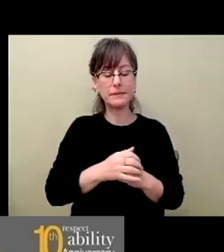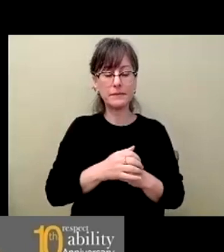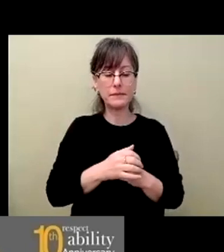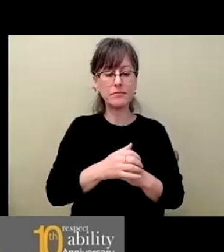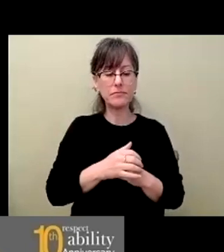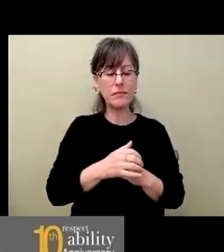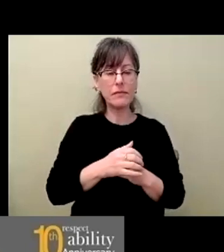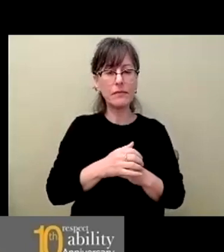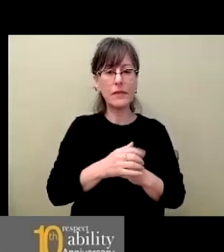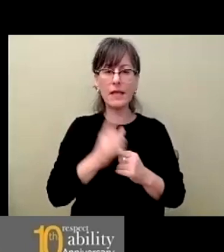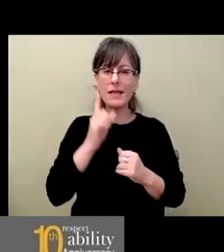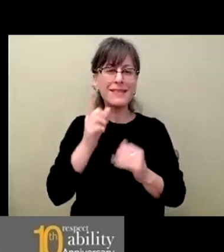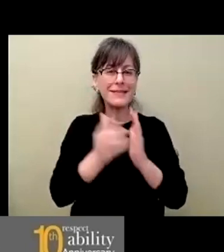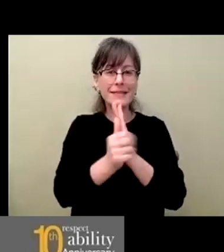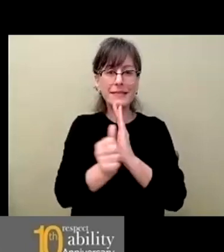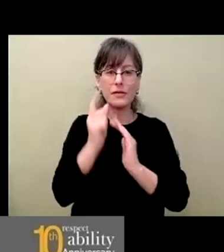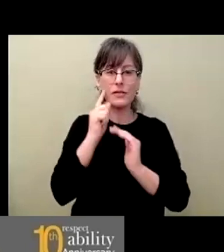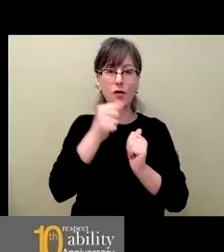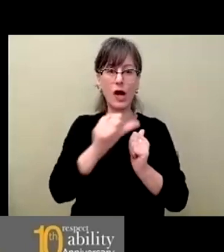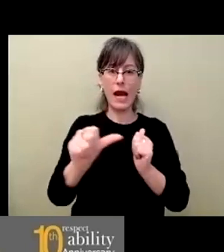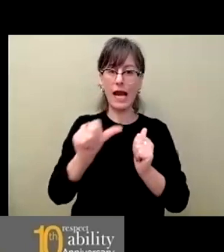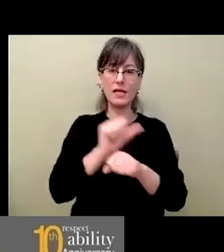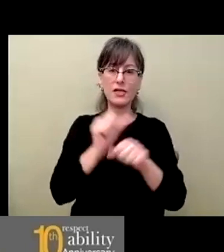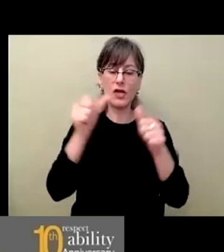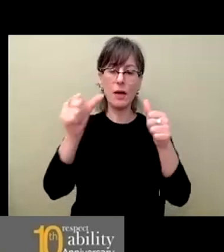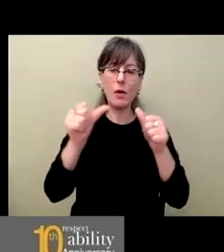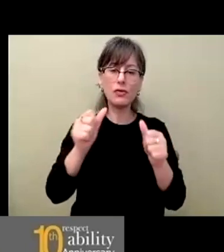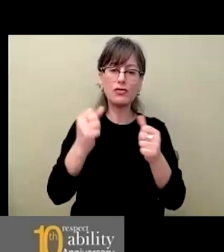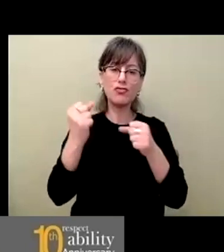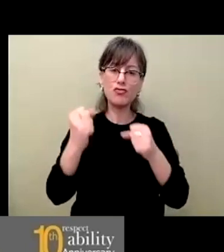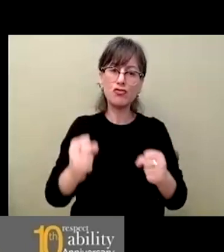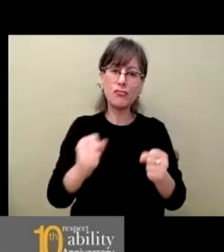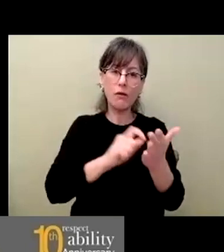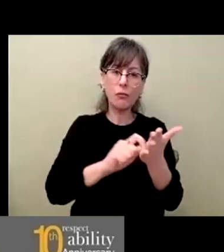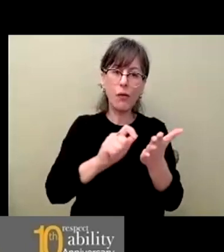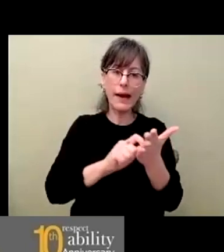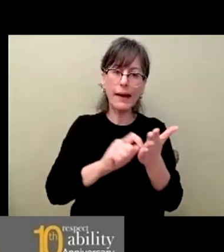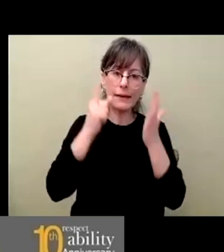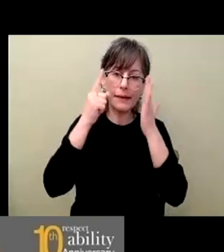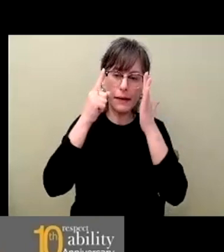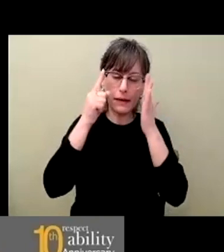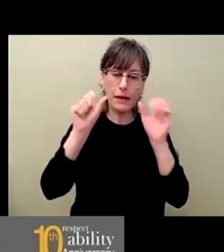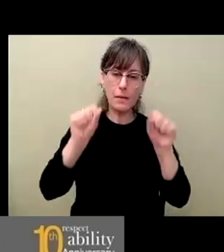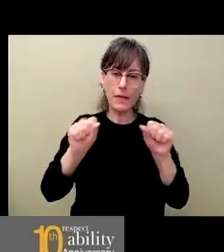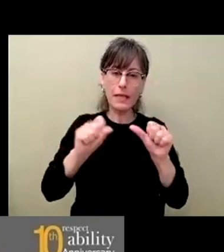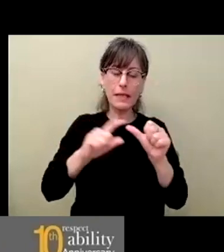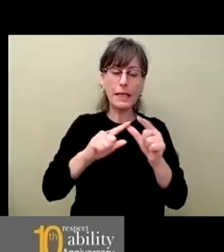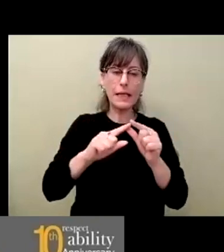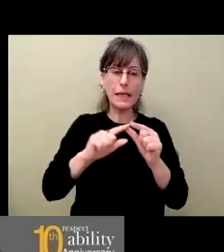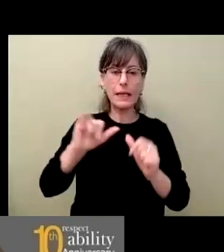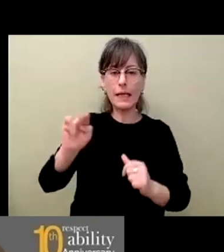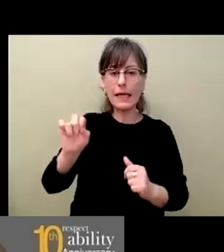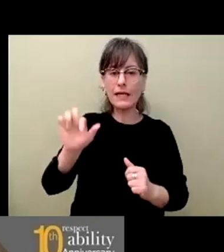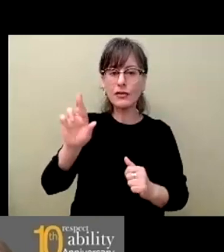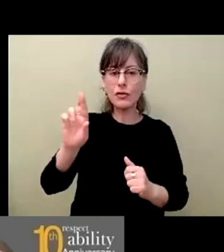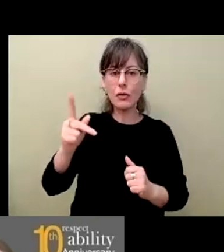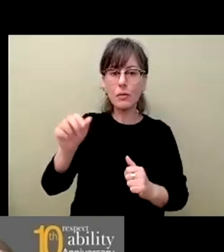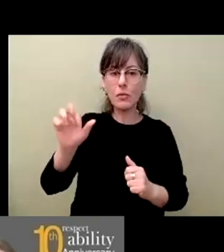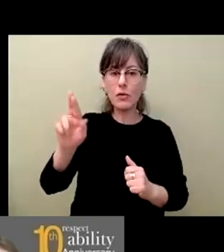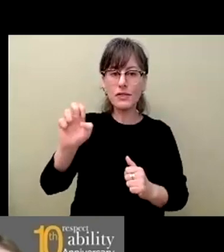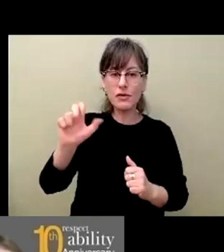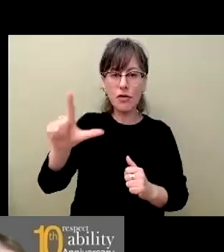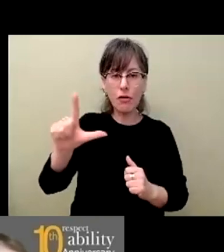any job posting are going to be strong writing ability, interpersonal skills, relationship